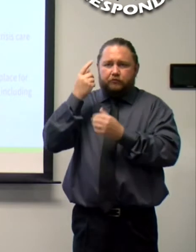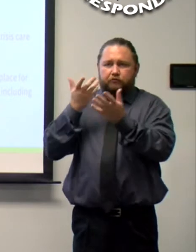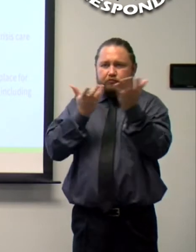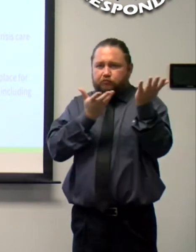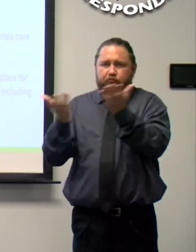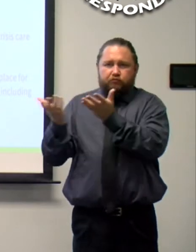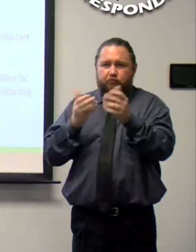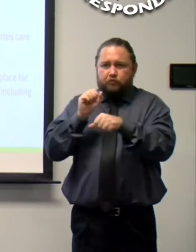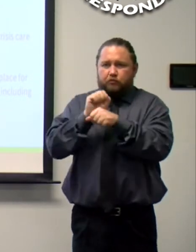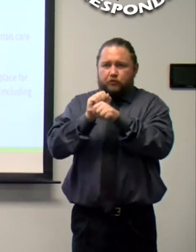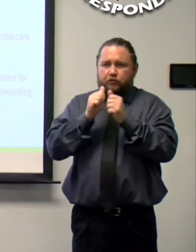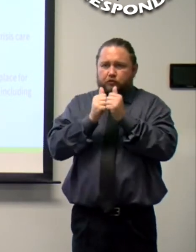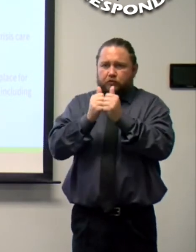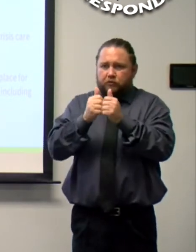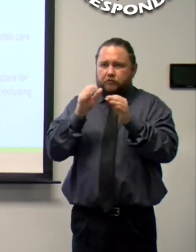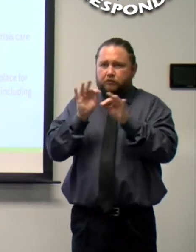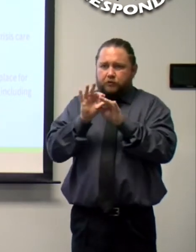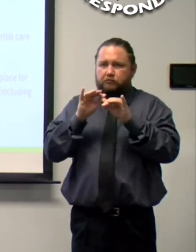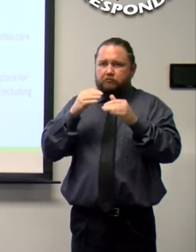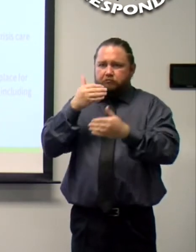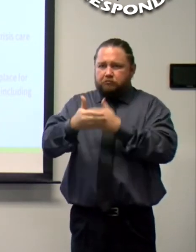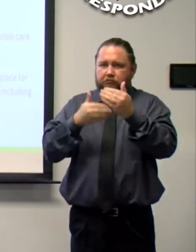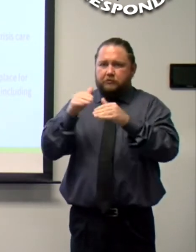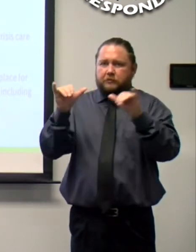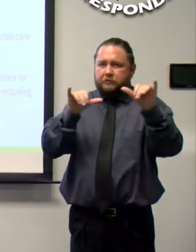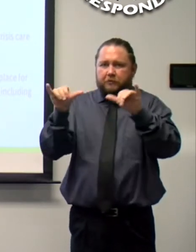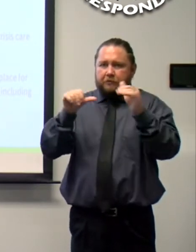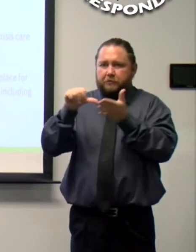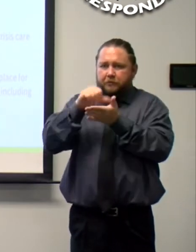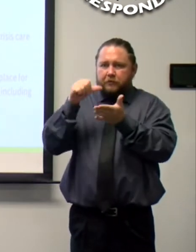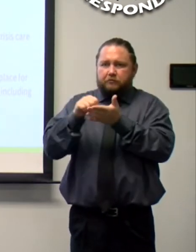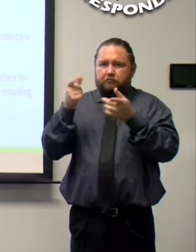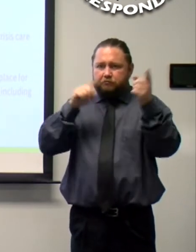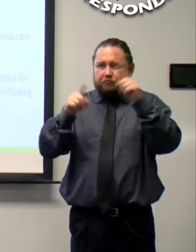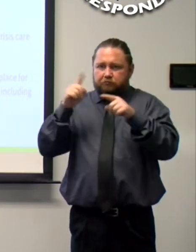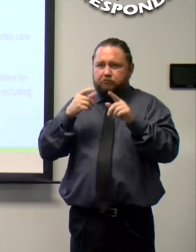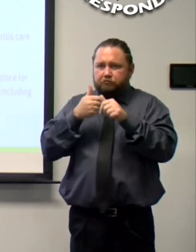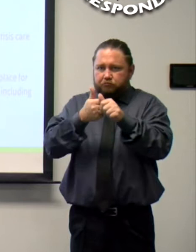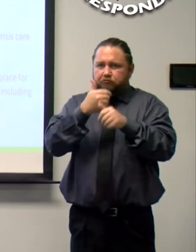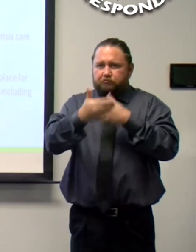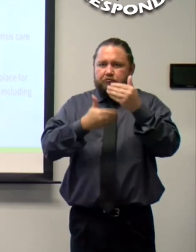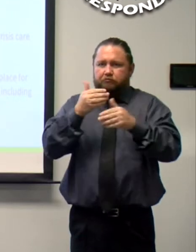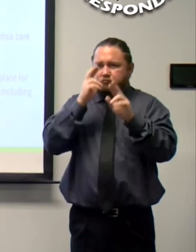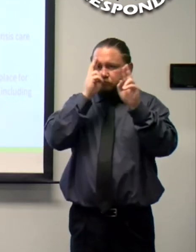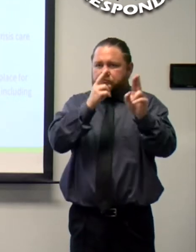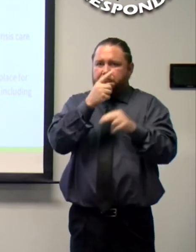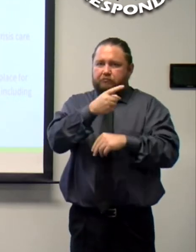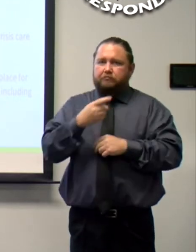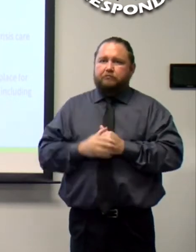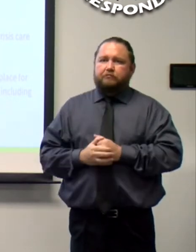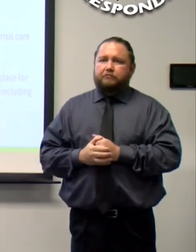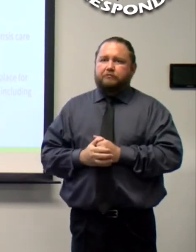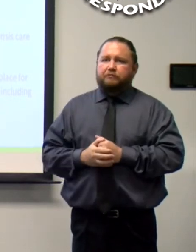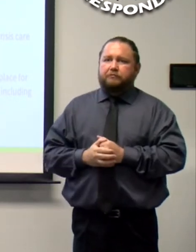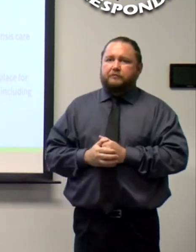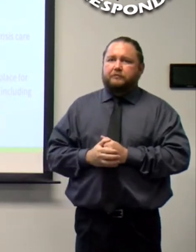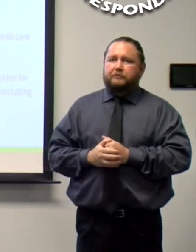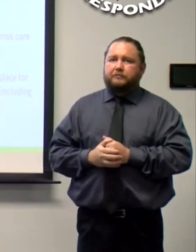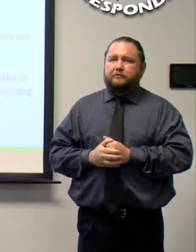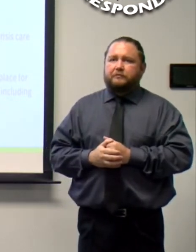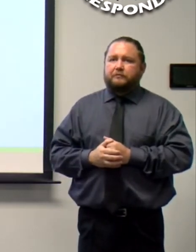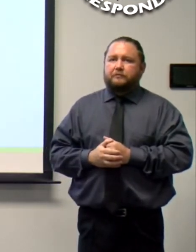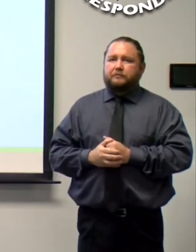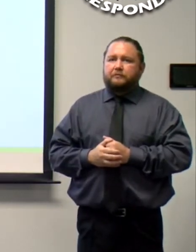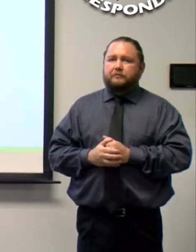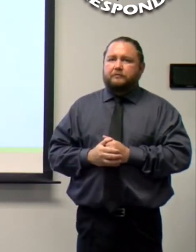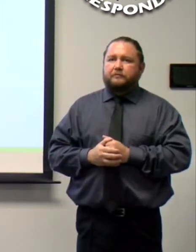terms of making sure that we do things the right way. So you recall that on